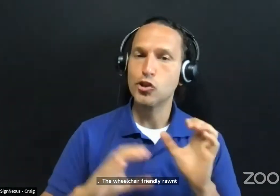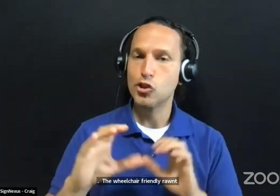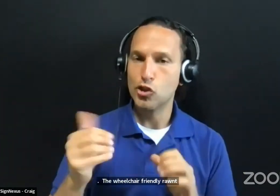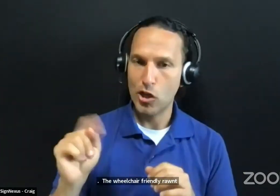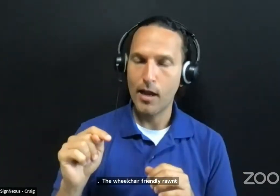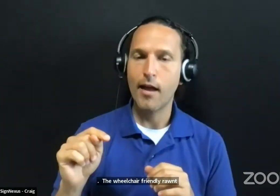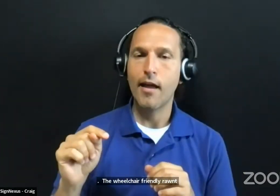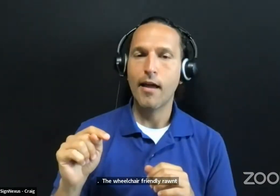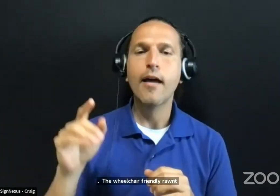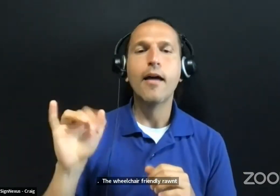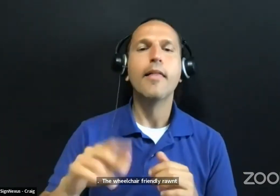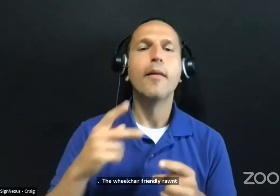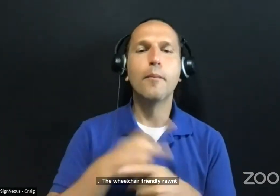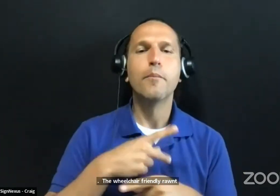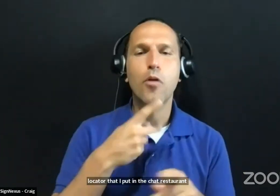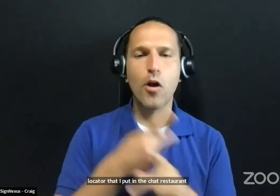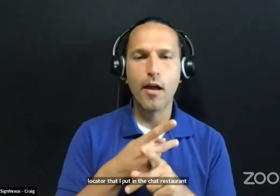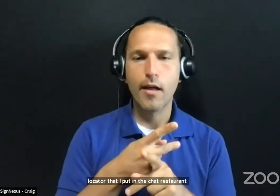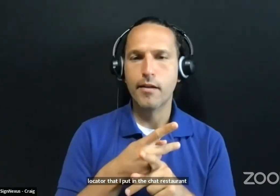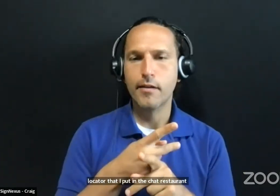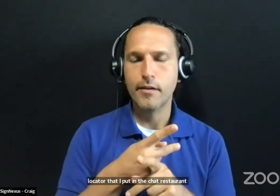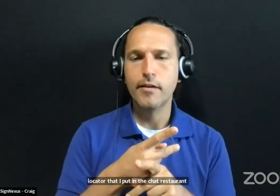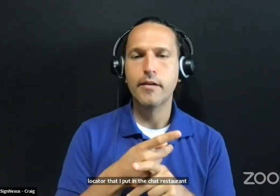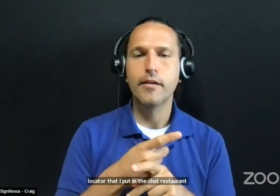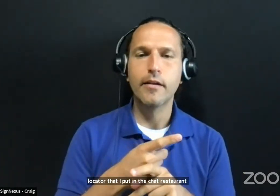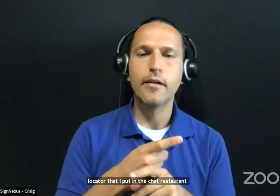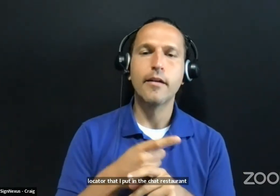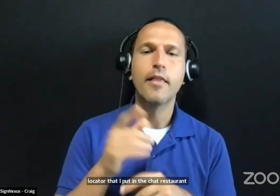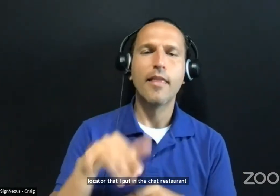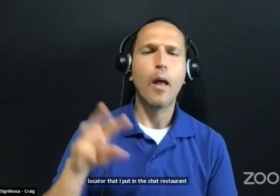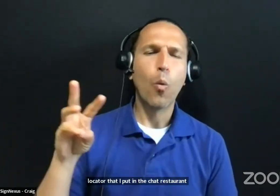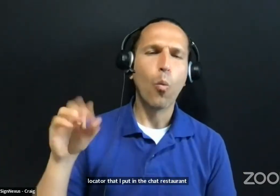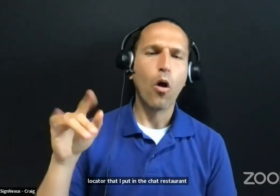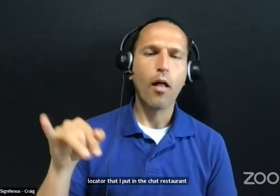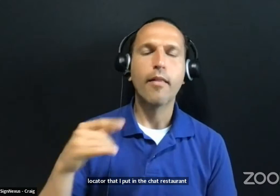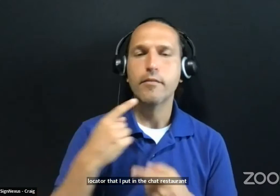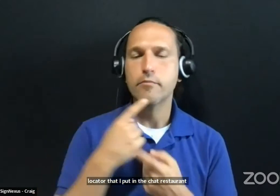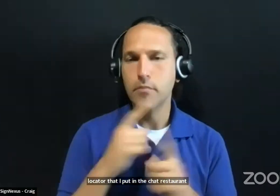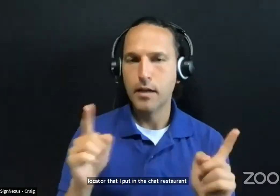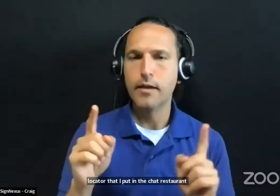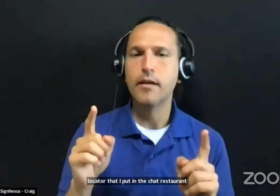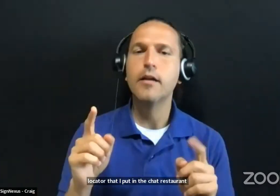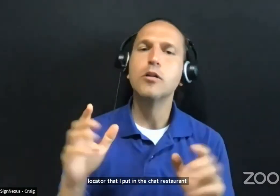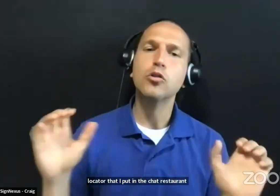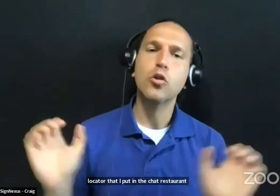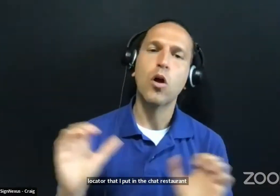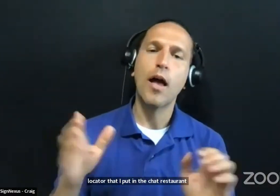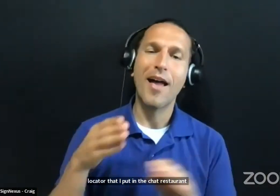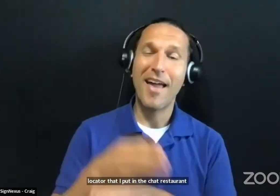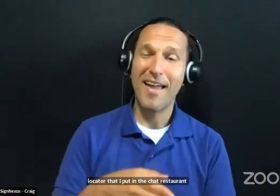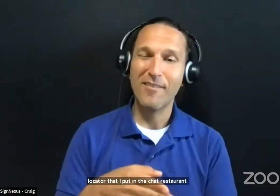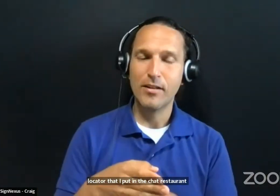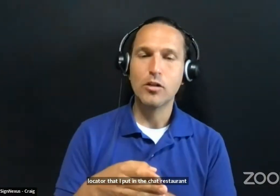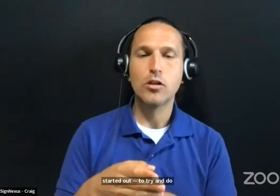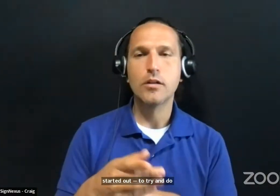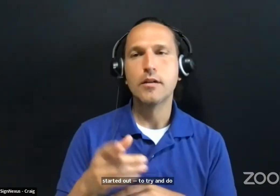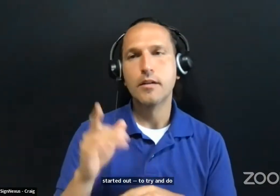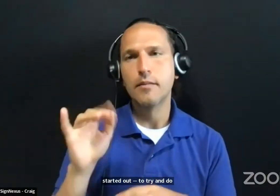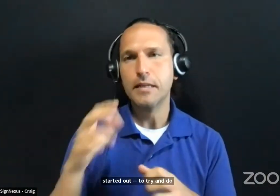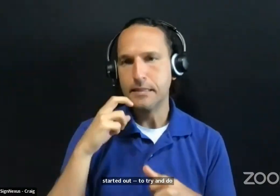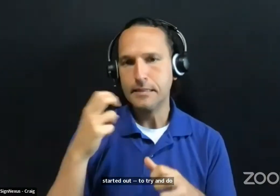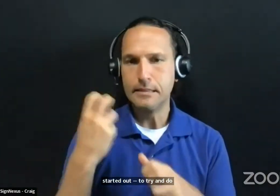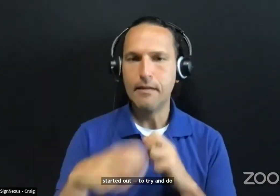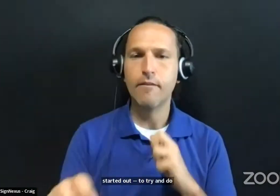out as a product, as something else that Wally mentioned early on, was to try and do it after the fact can be very